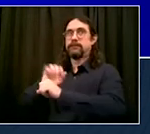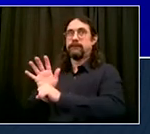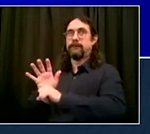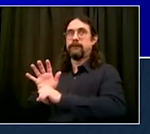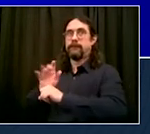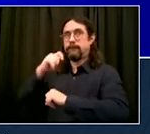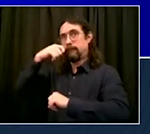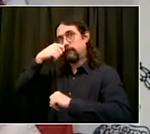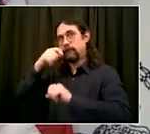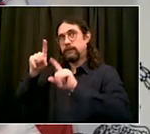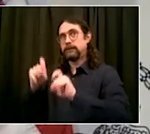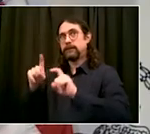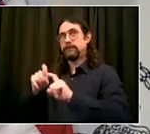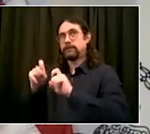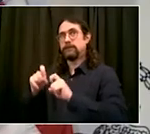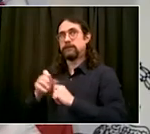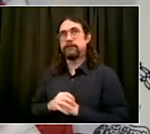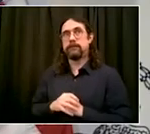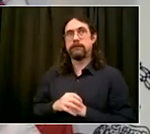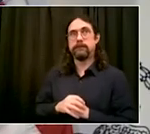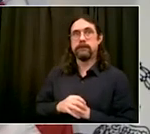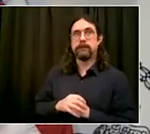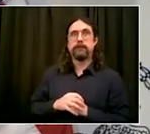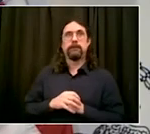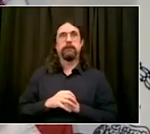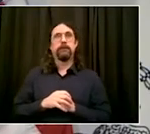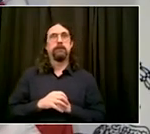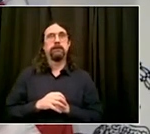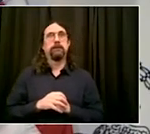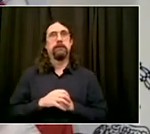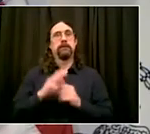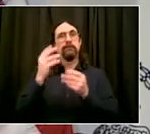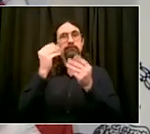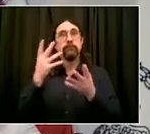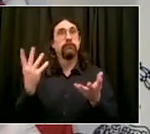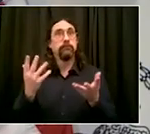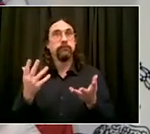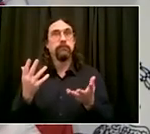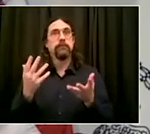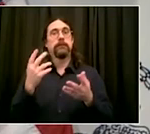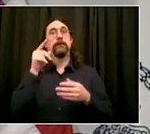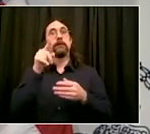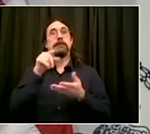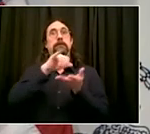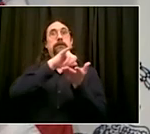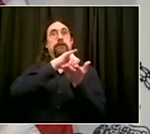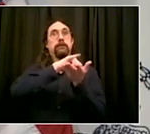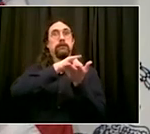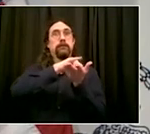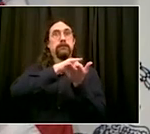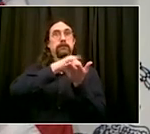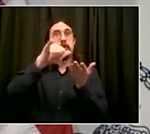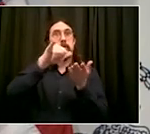new cases of the coronavirus with the variant from the United Kingdom present. Two of those cases are New